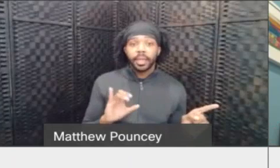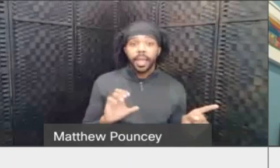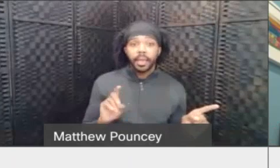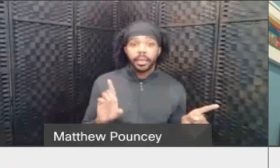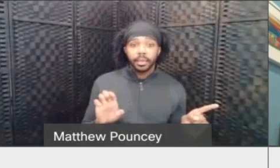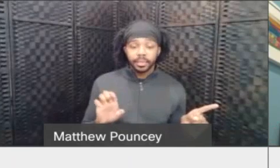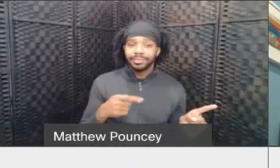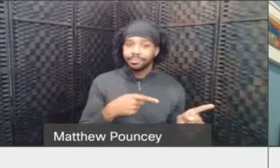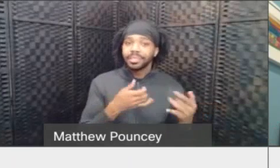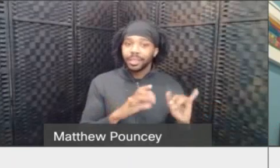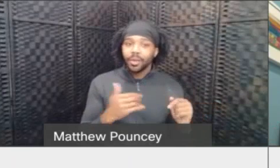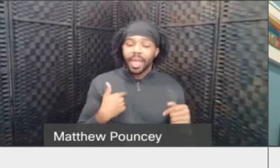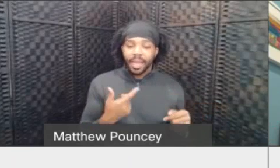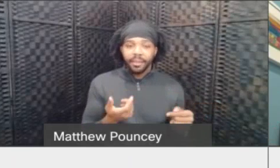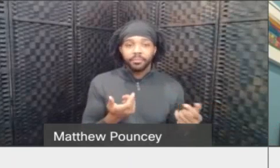resource